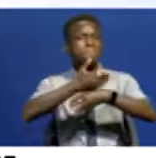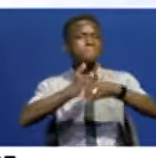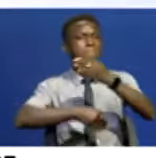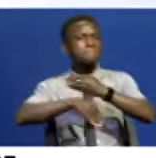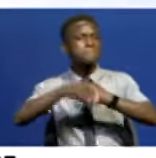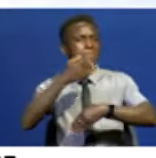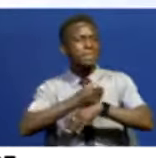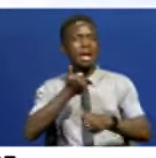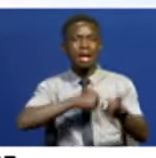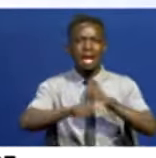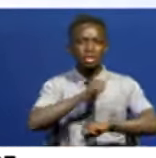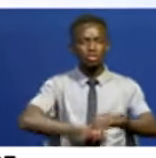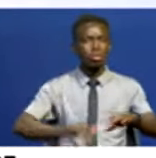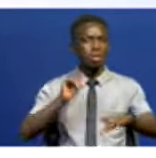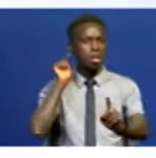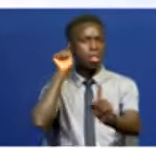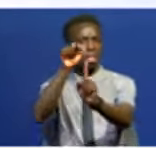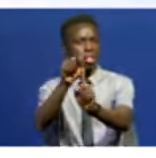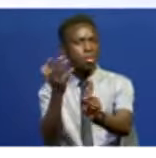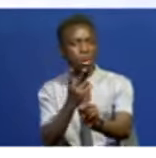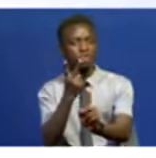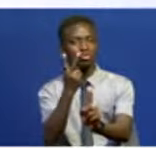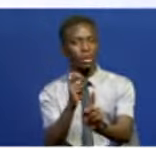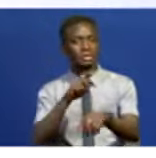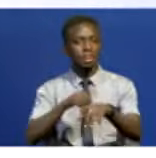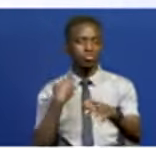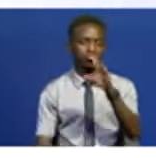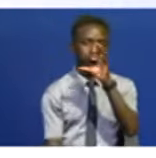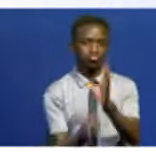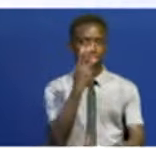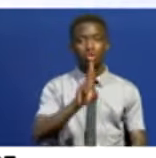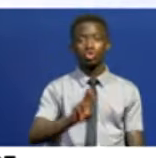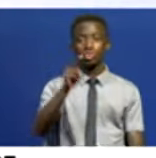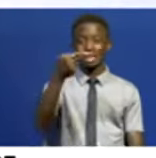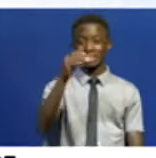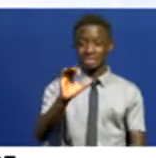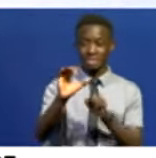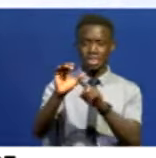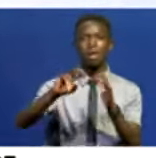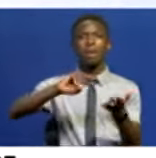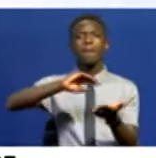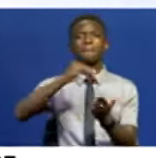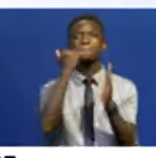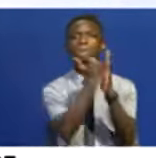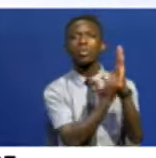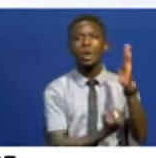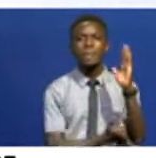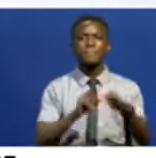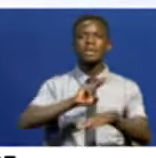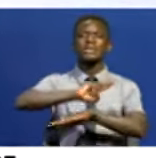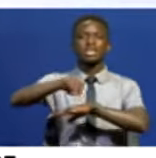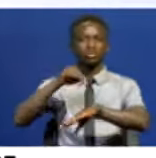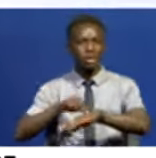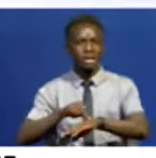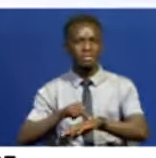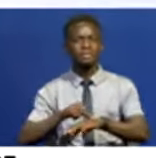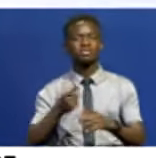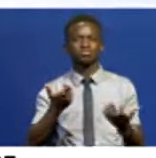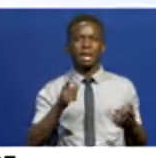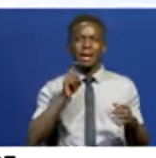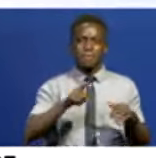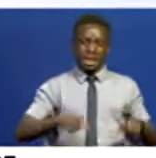20th, when we will be launching the universal health coverage program nationally to live up to